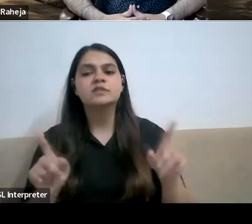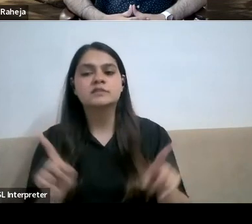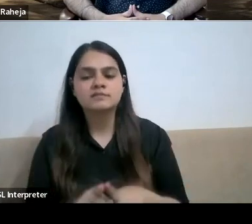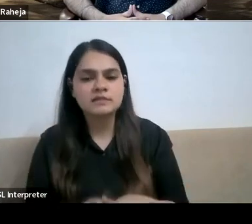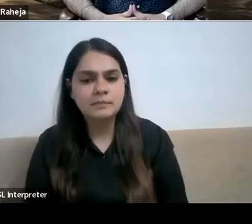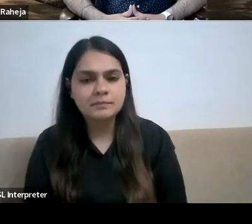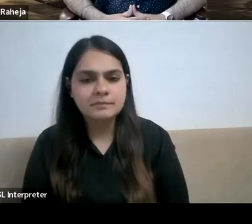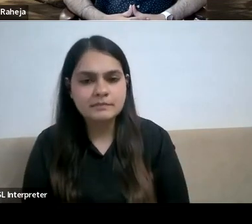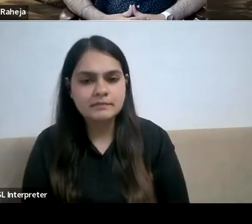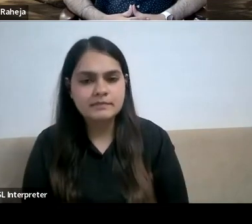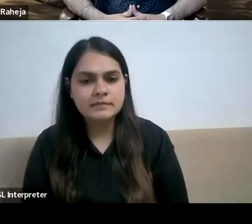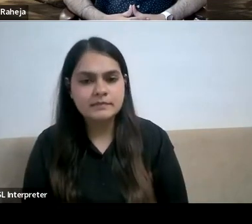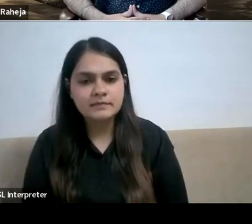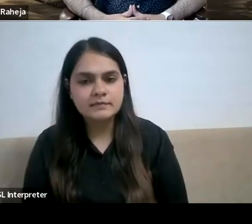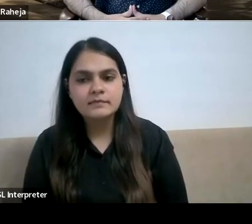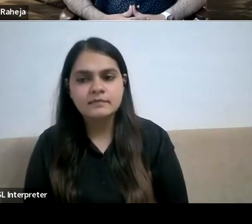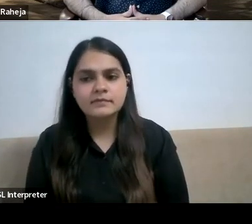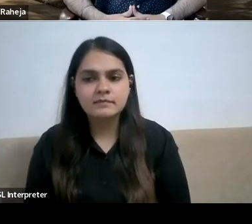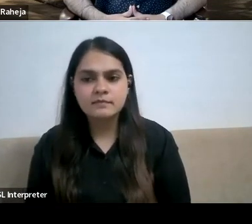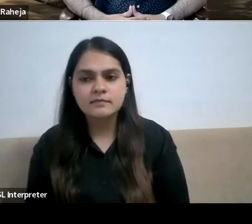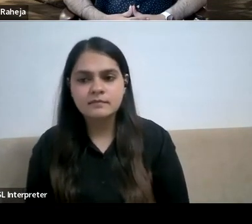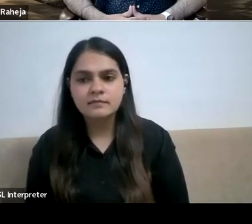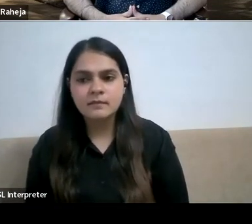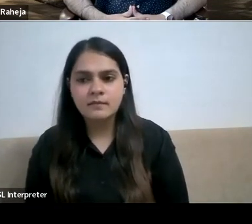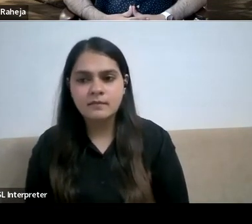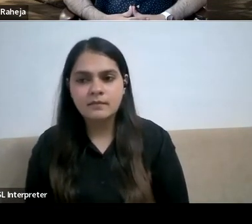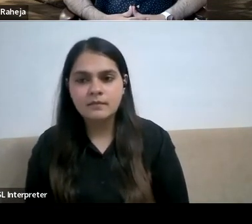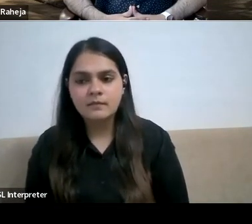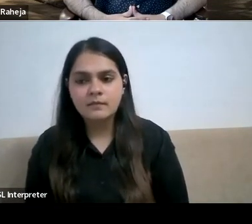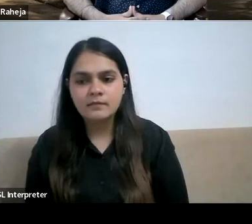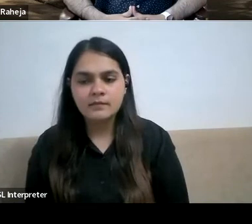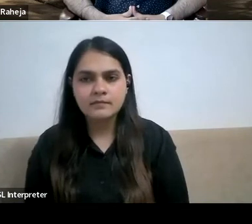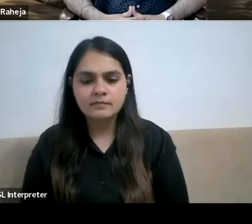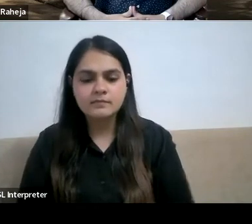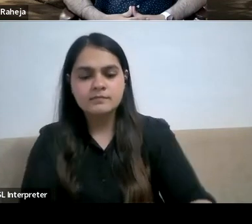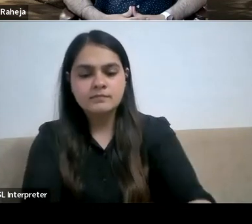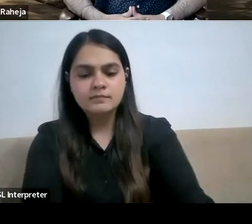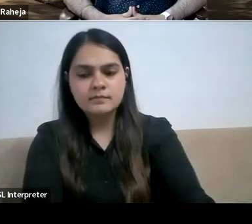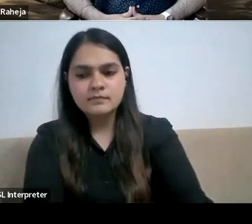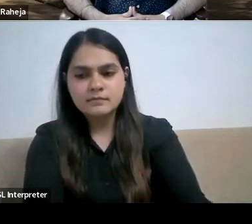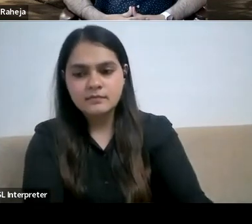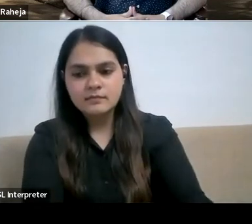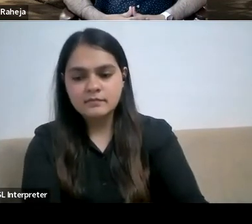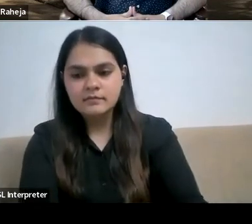going to, like Vasudha was saying, it's terrible the pace at which we are going